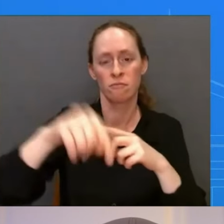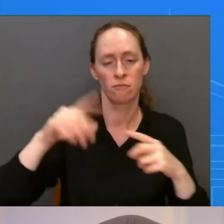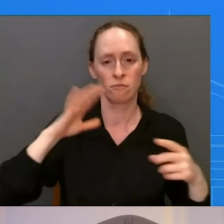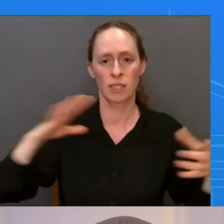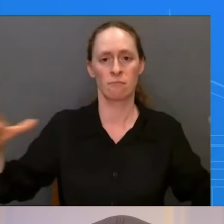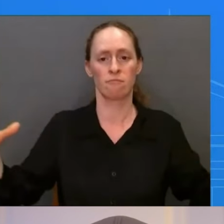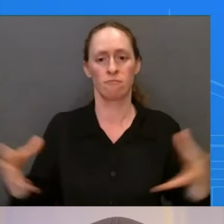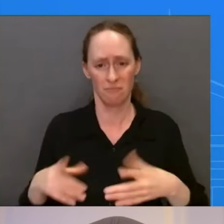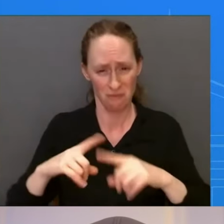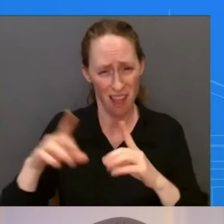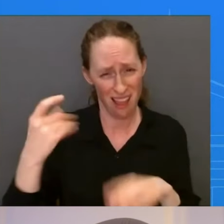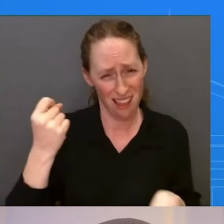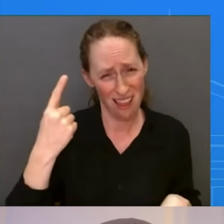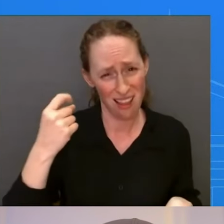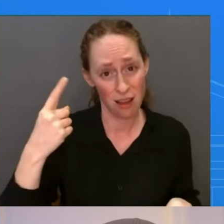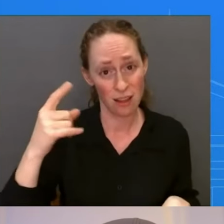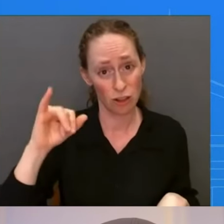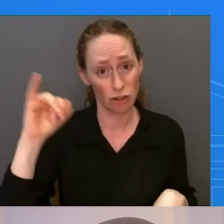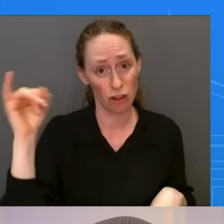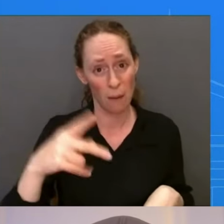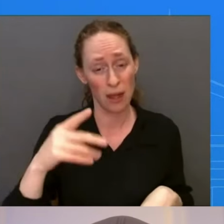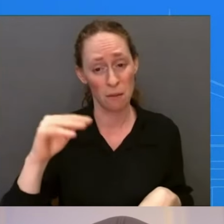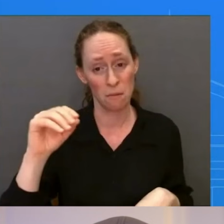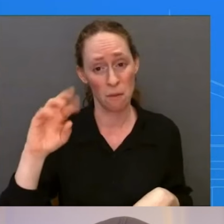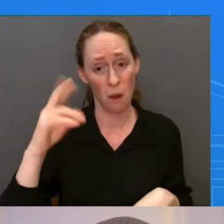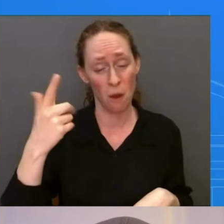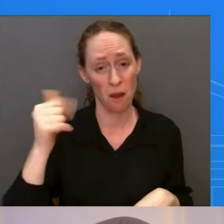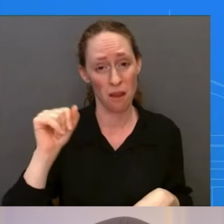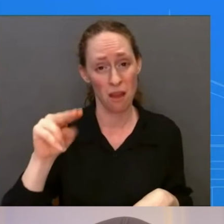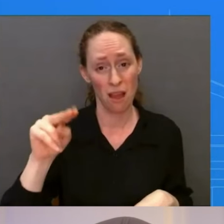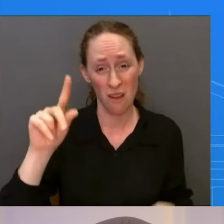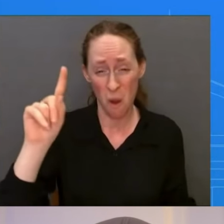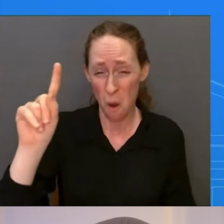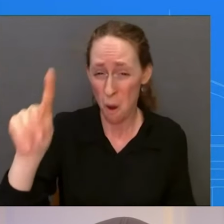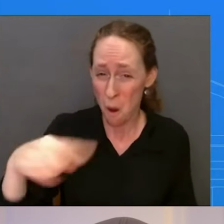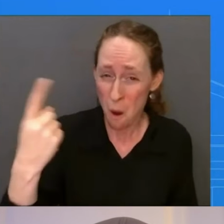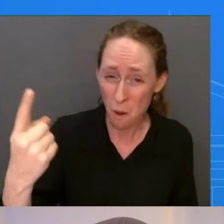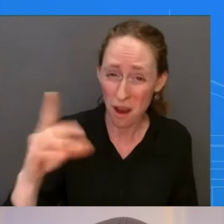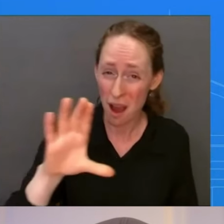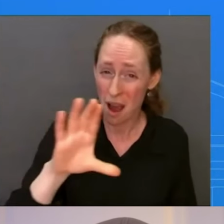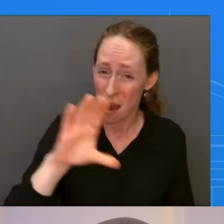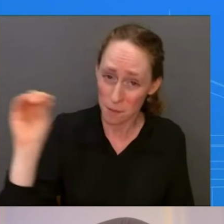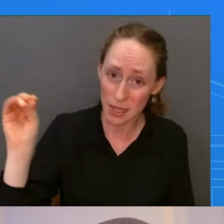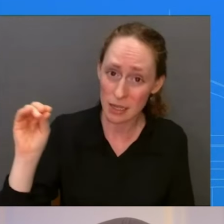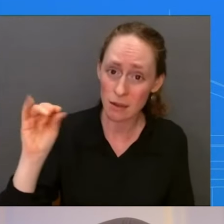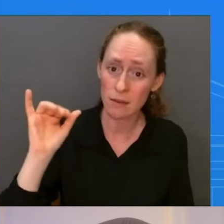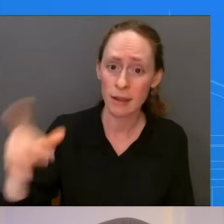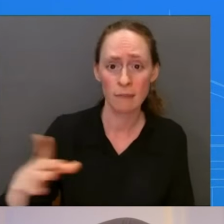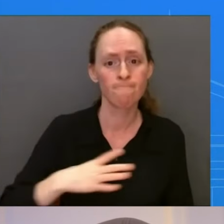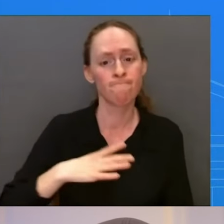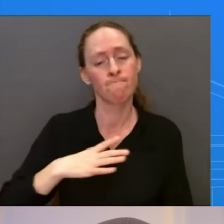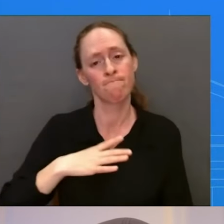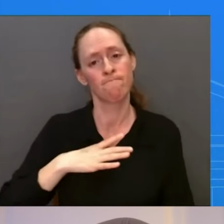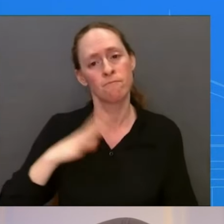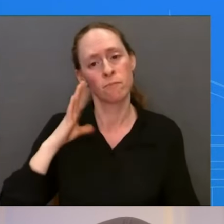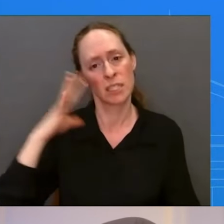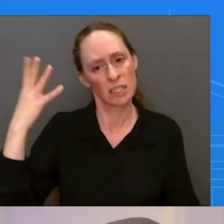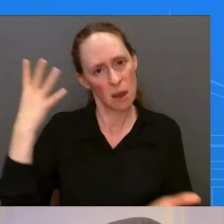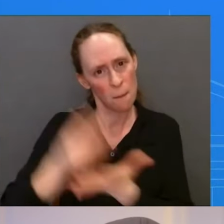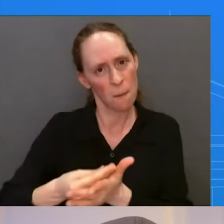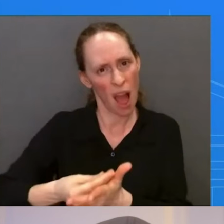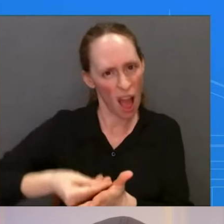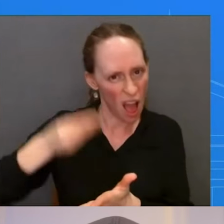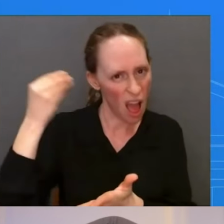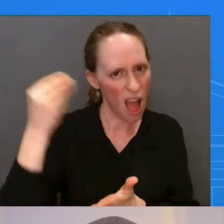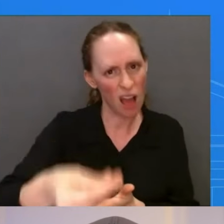over. The administration, I just want to be clear, you support that because it was the only option, or you support that because it was the best option? No, I totally understand